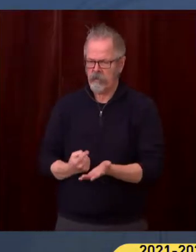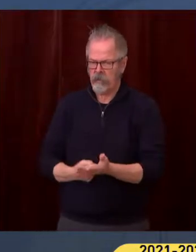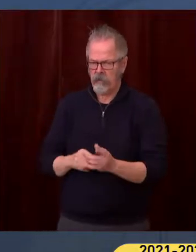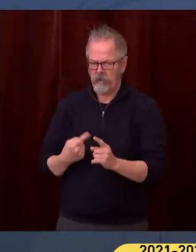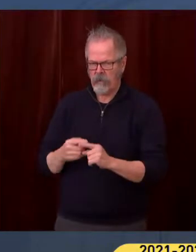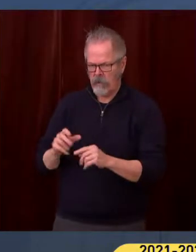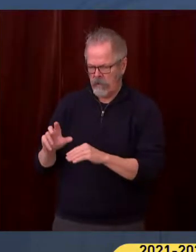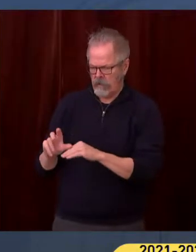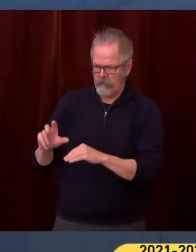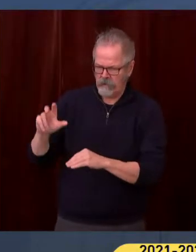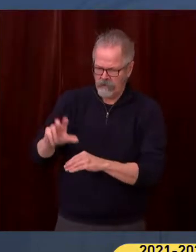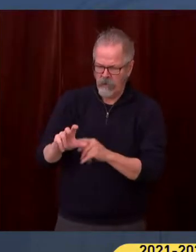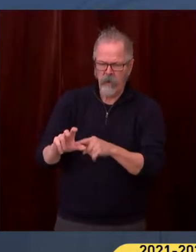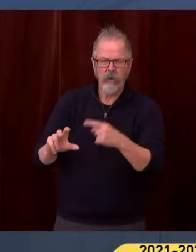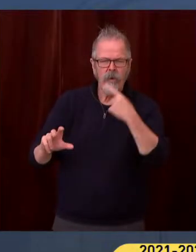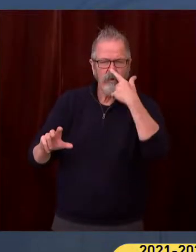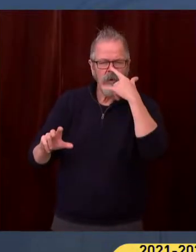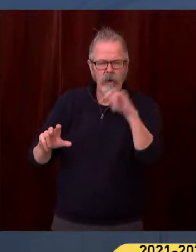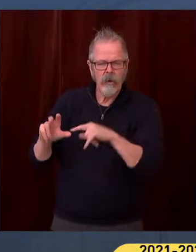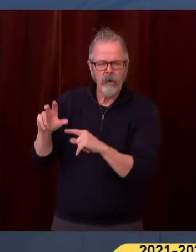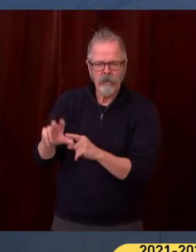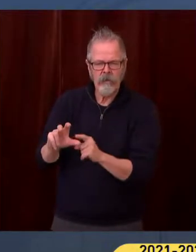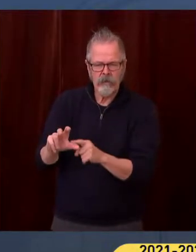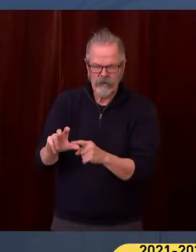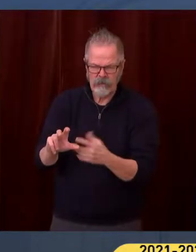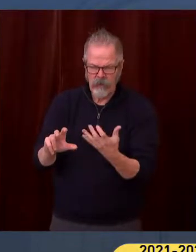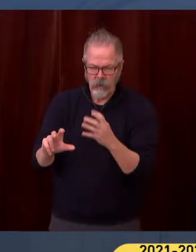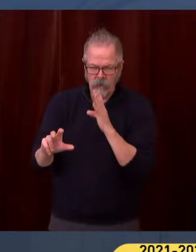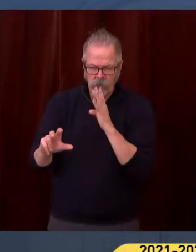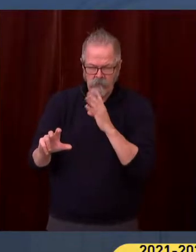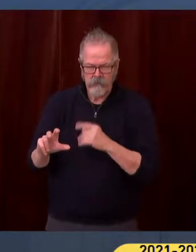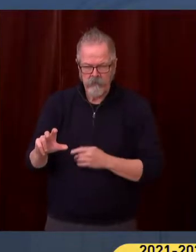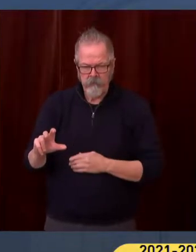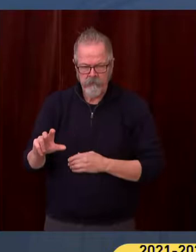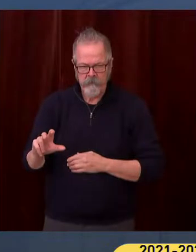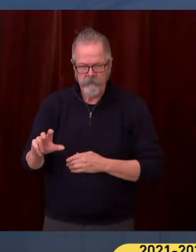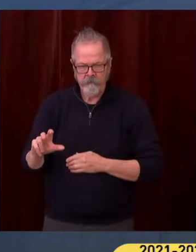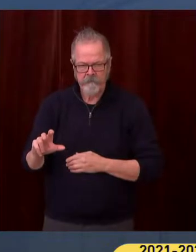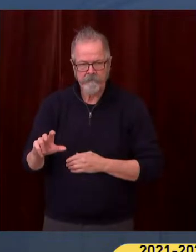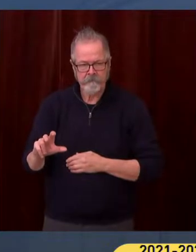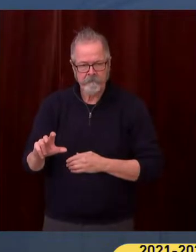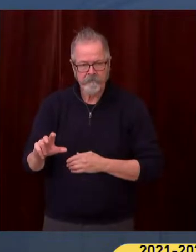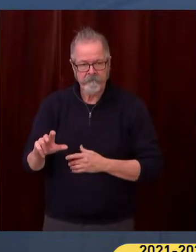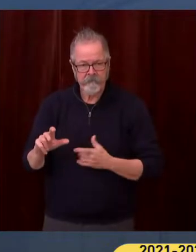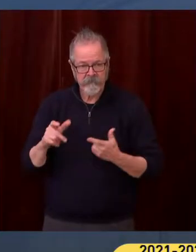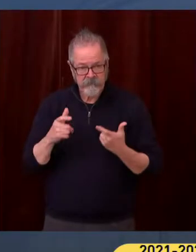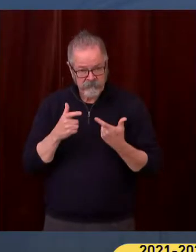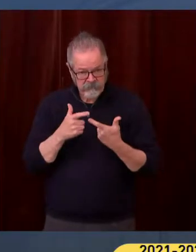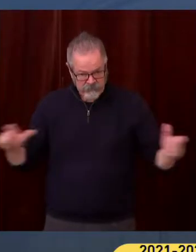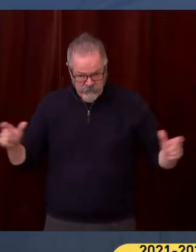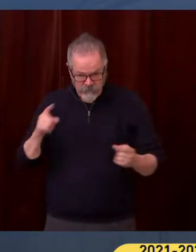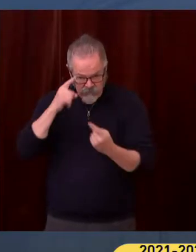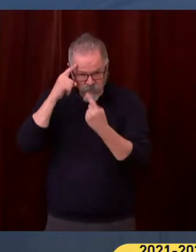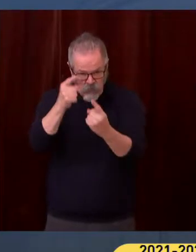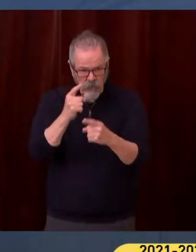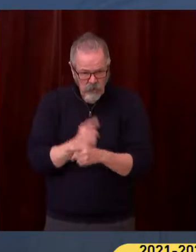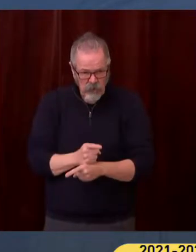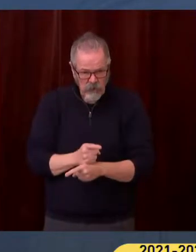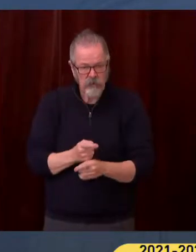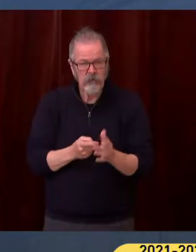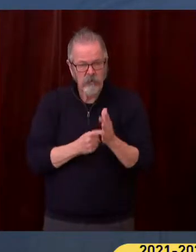we believe investment makes sense. So, I am proposing investing $100 million in projects